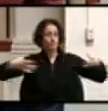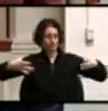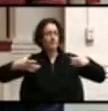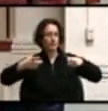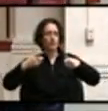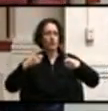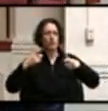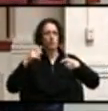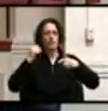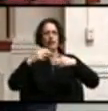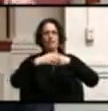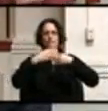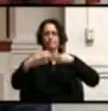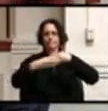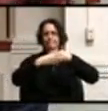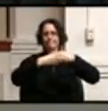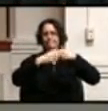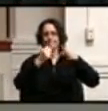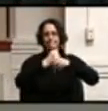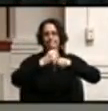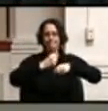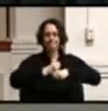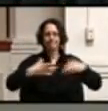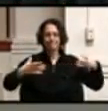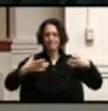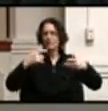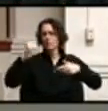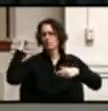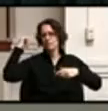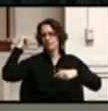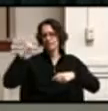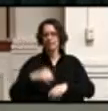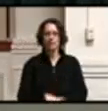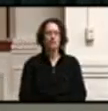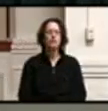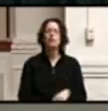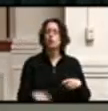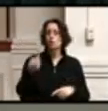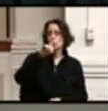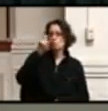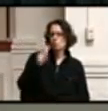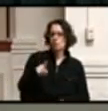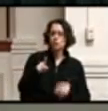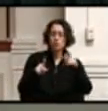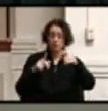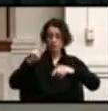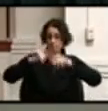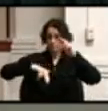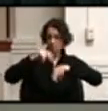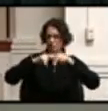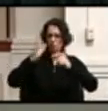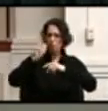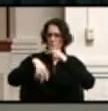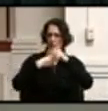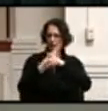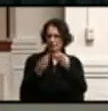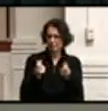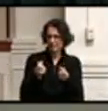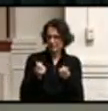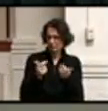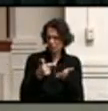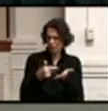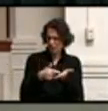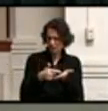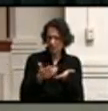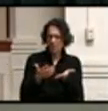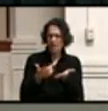Can I ask a question before you move Certainly, on? Certainly, yes. Yes, we could do that. The materials that this building would be constructed out of, yes. I recall that there was a